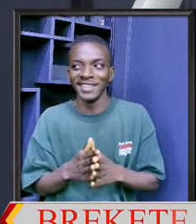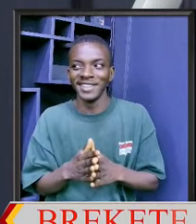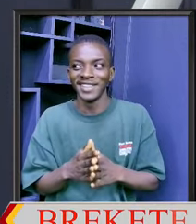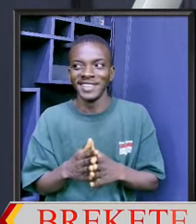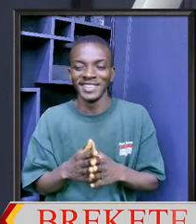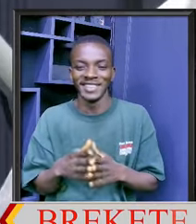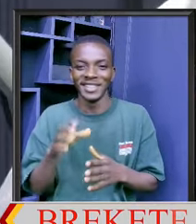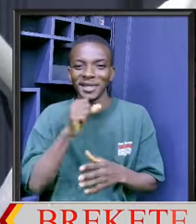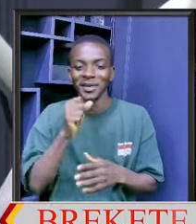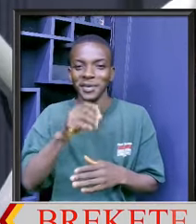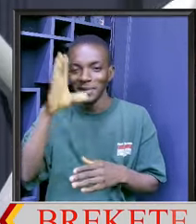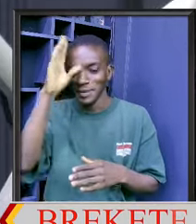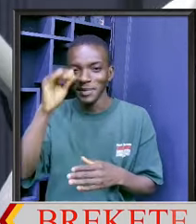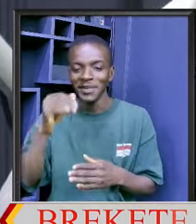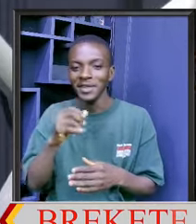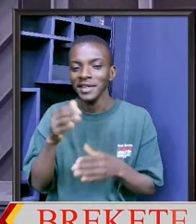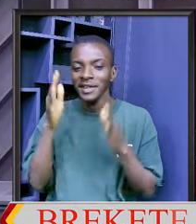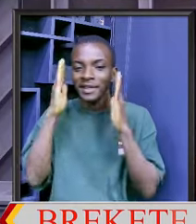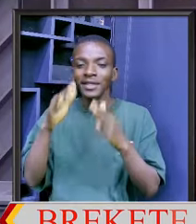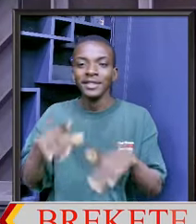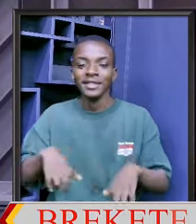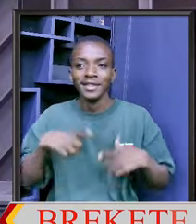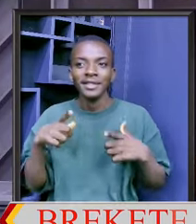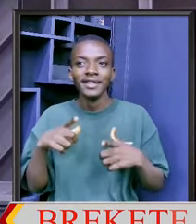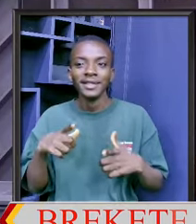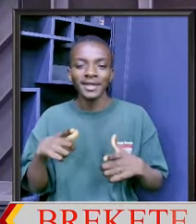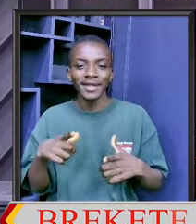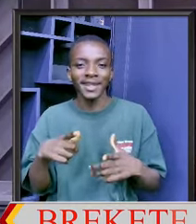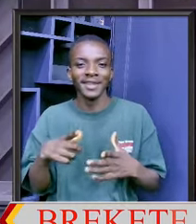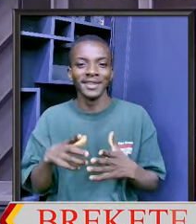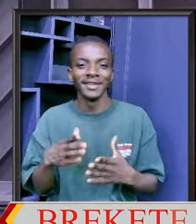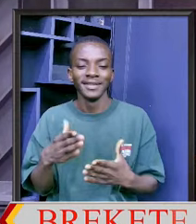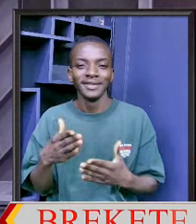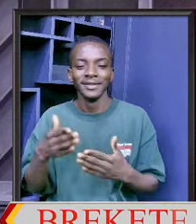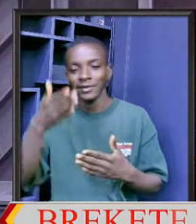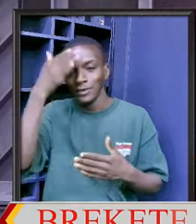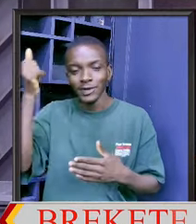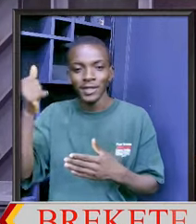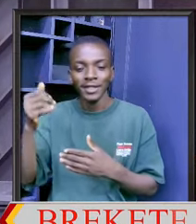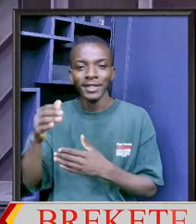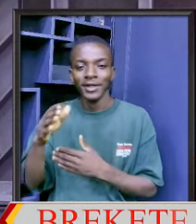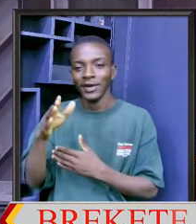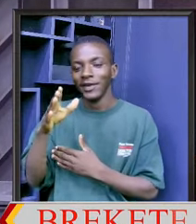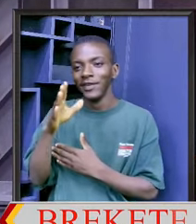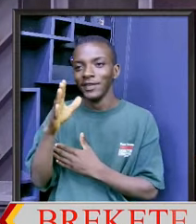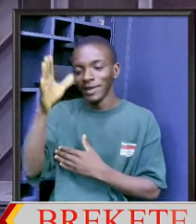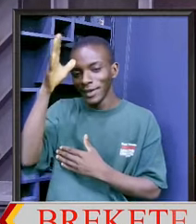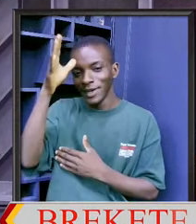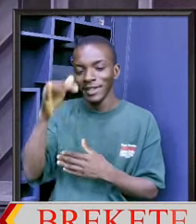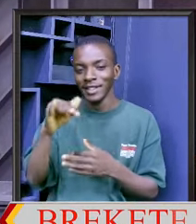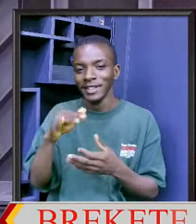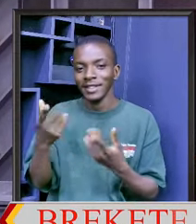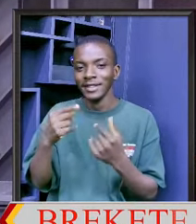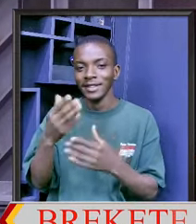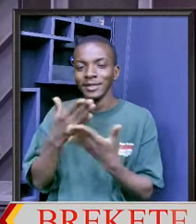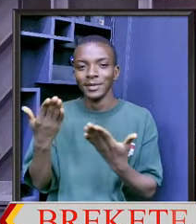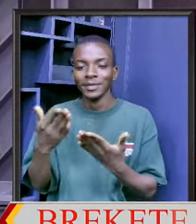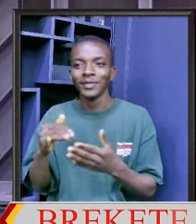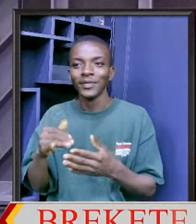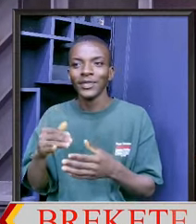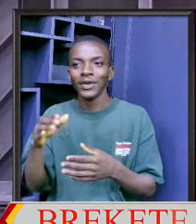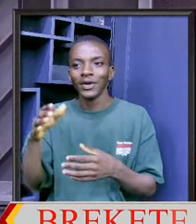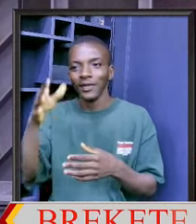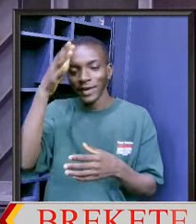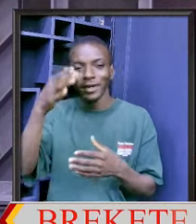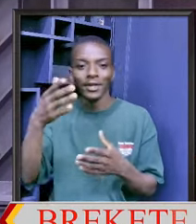You are an old man. Face your life. Take care of your mother and God will bless you. Forget your father. If you become something, your father